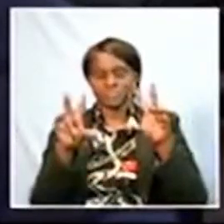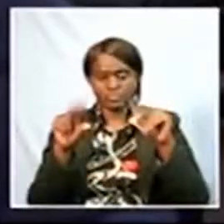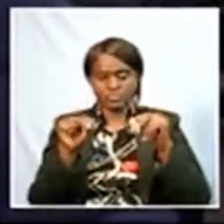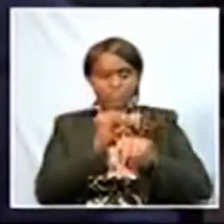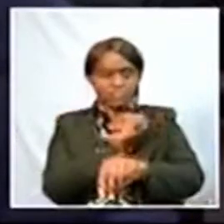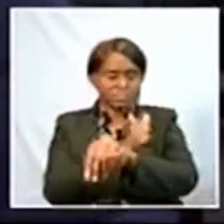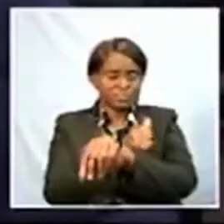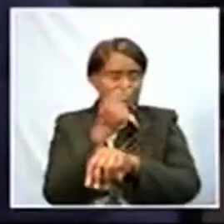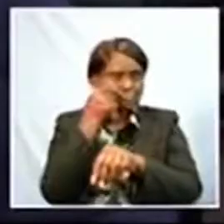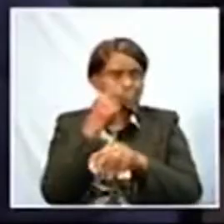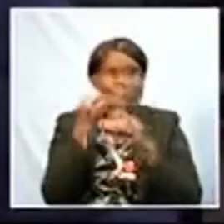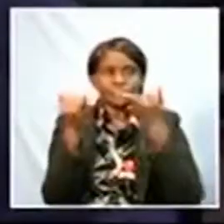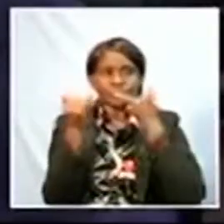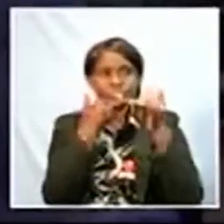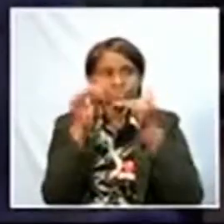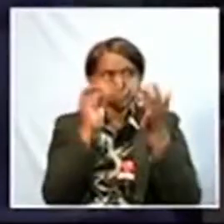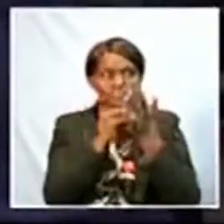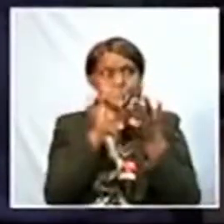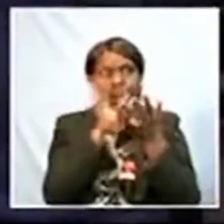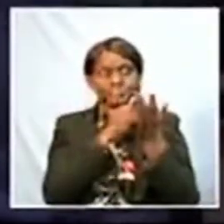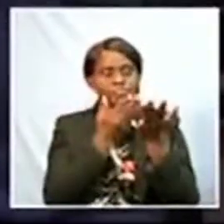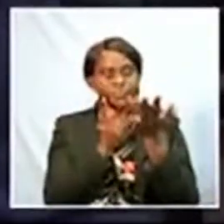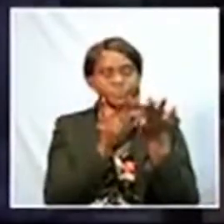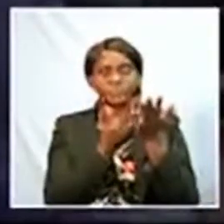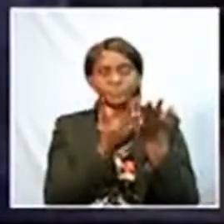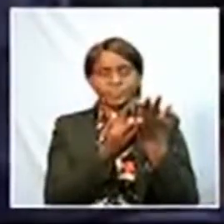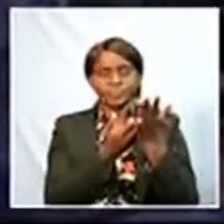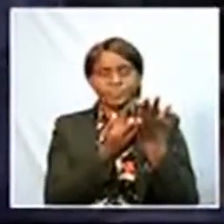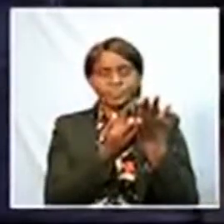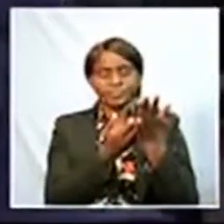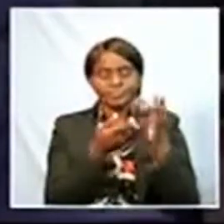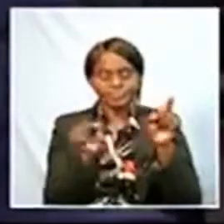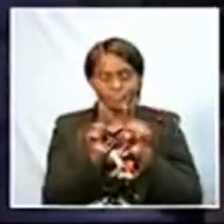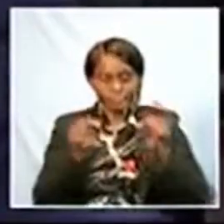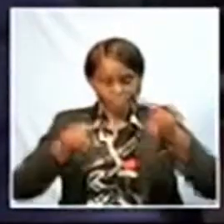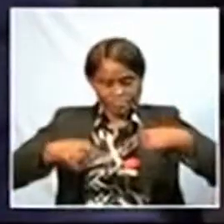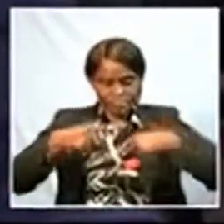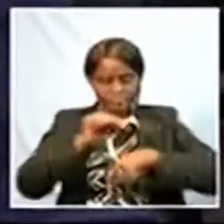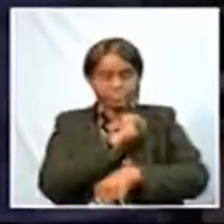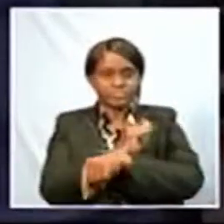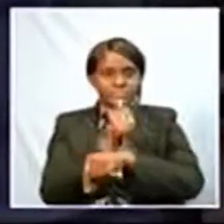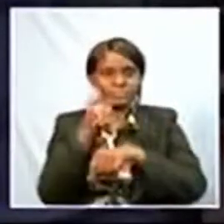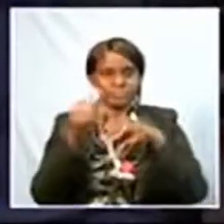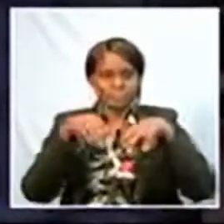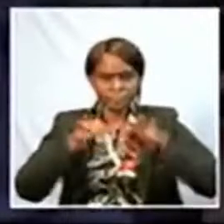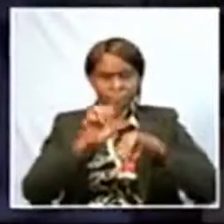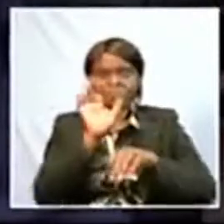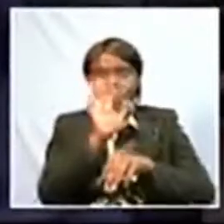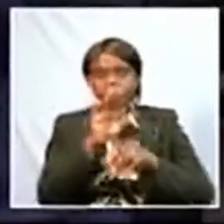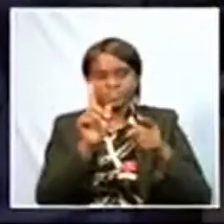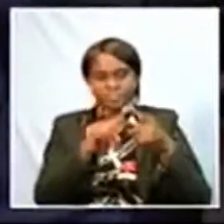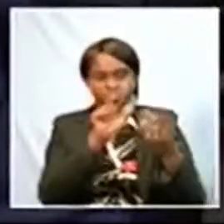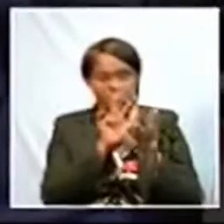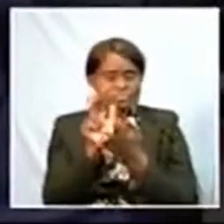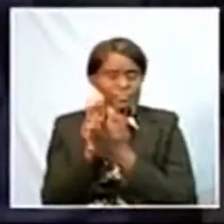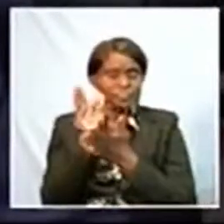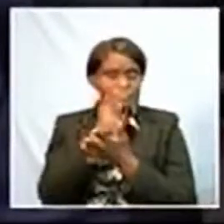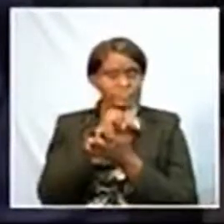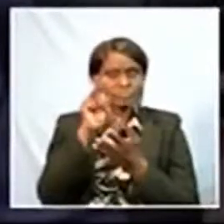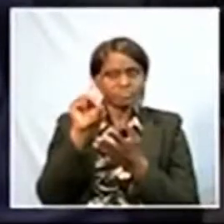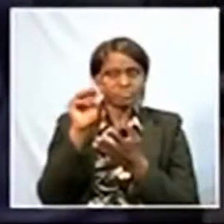authorization of alteration was put. The local authority went ahead to sign the